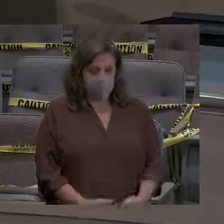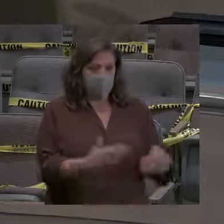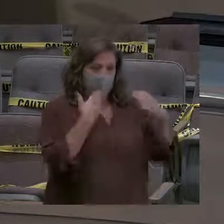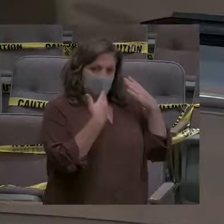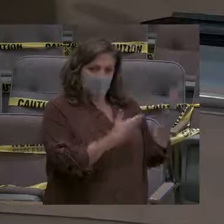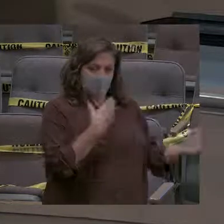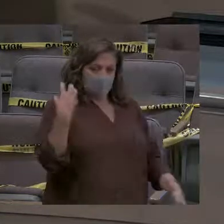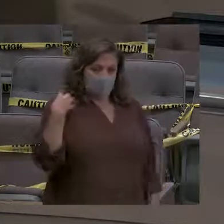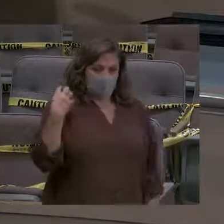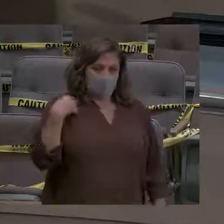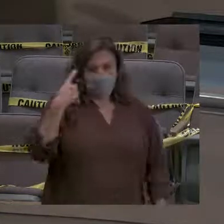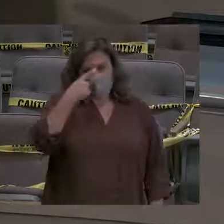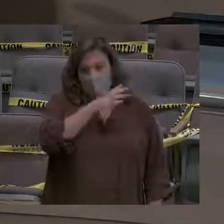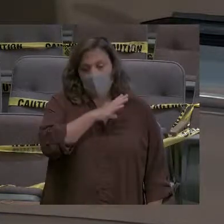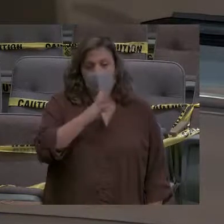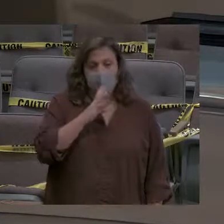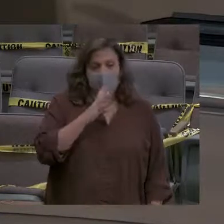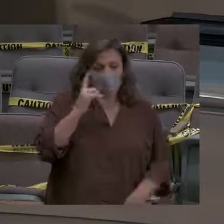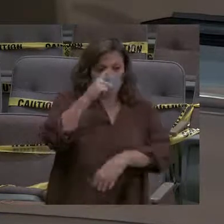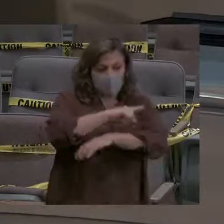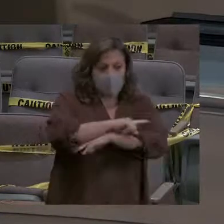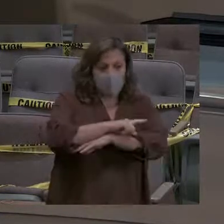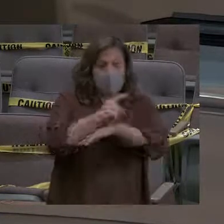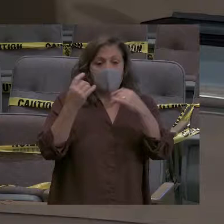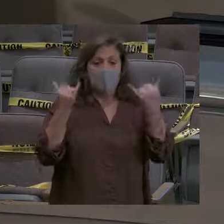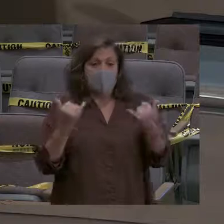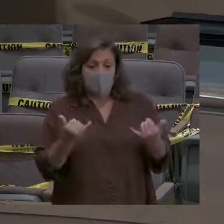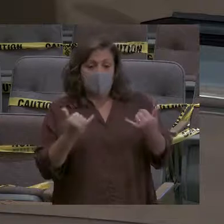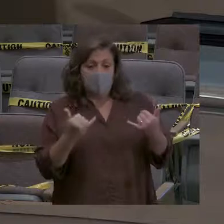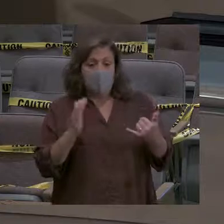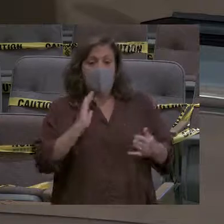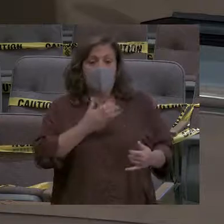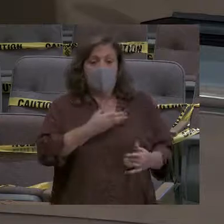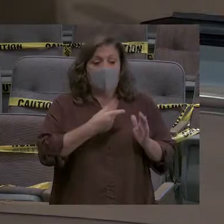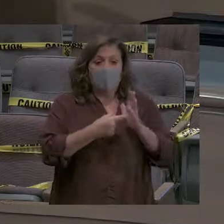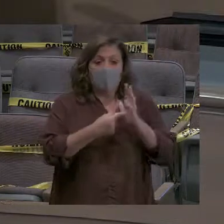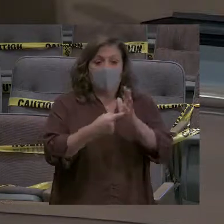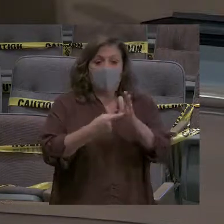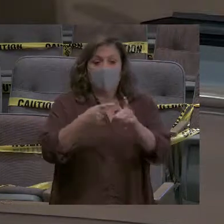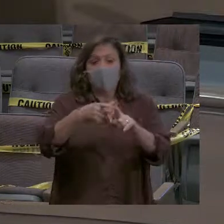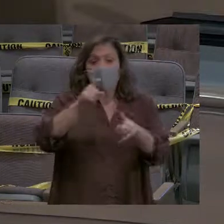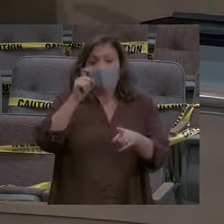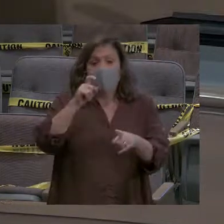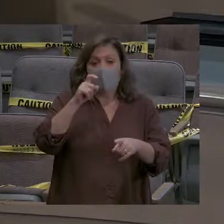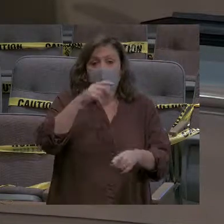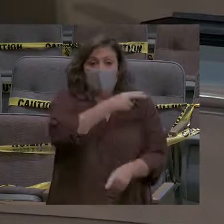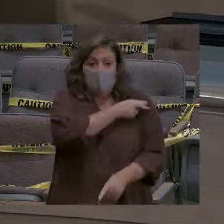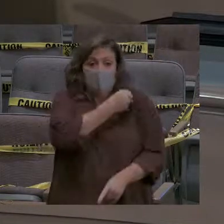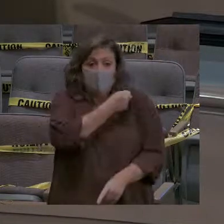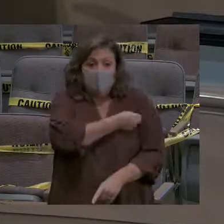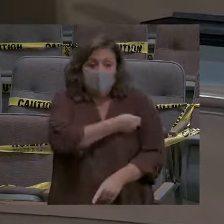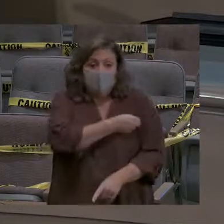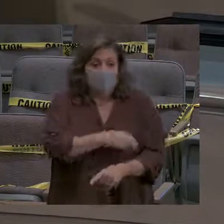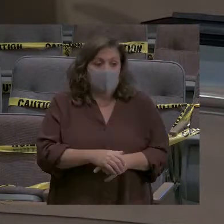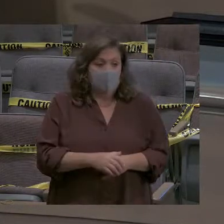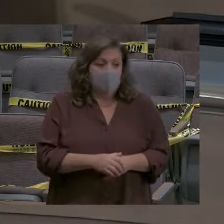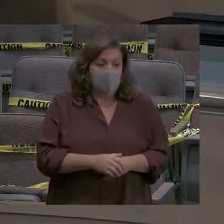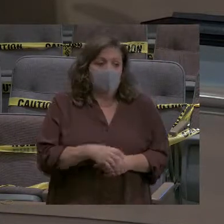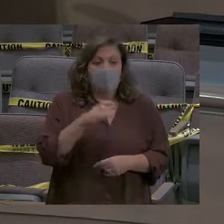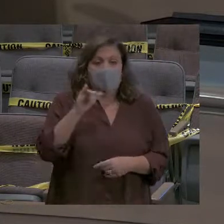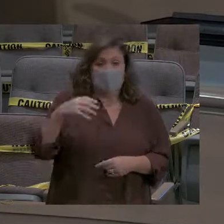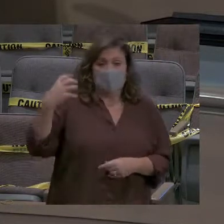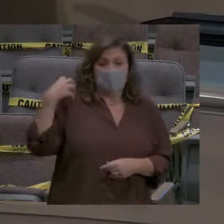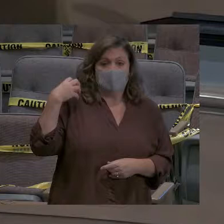Thank you, Mr. Chairman, for your comments today. Now we will hear from our representative from Phoebe Putney Memorial Hospital. The